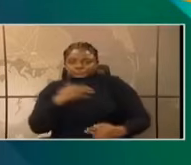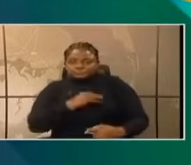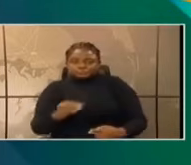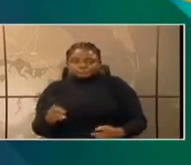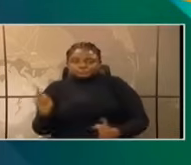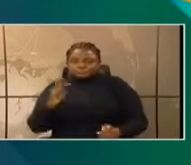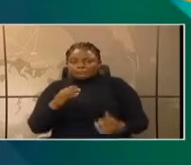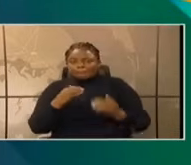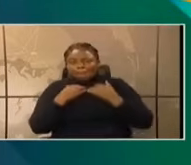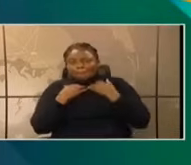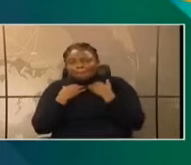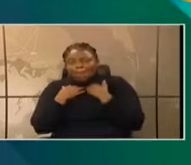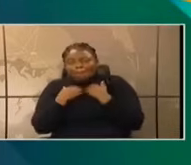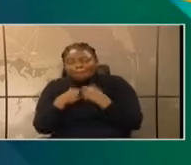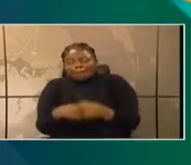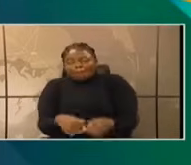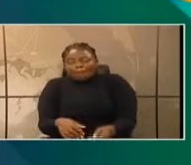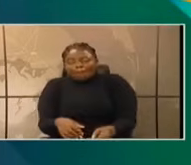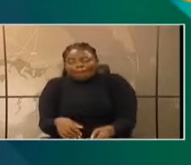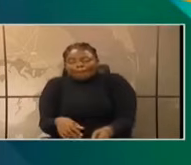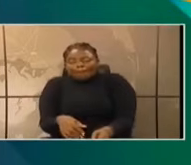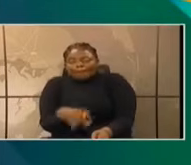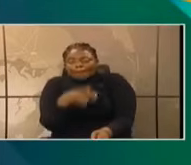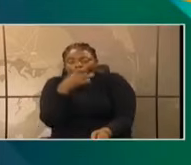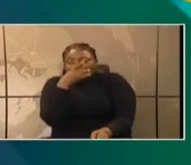en krofo fon mo ma ye